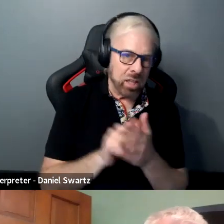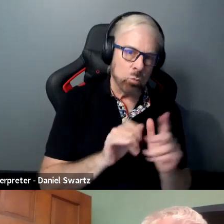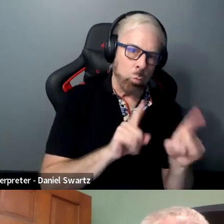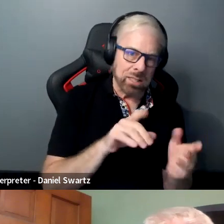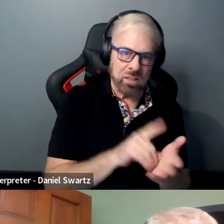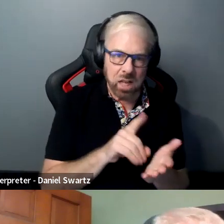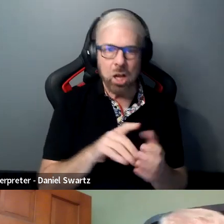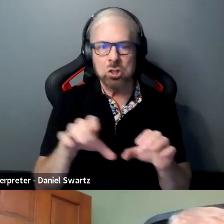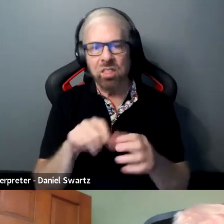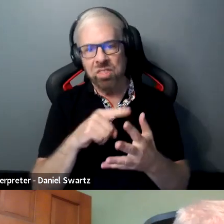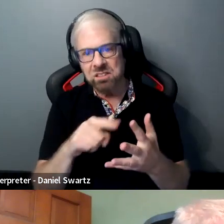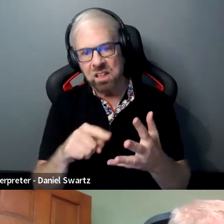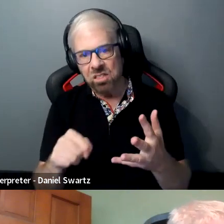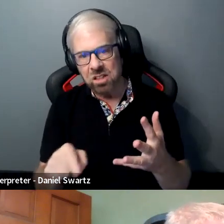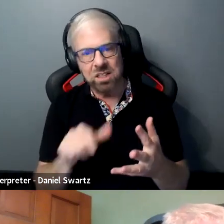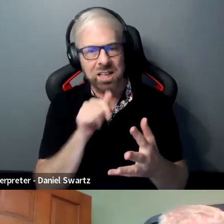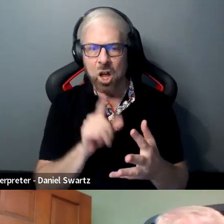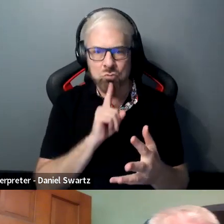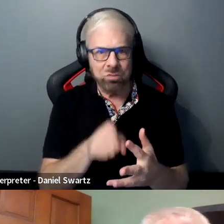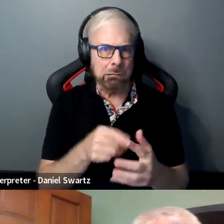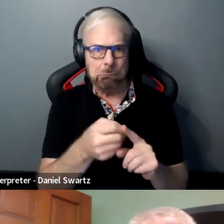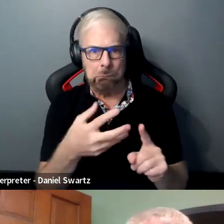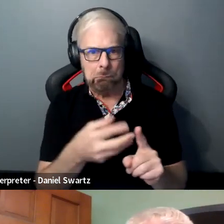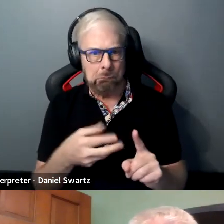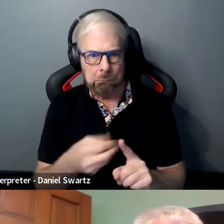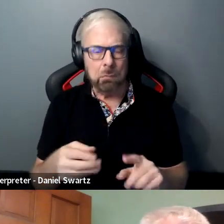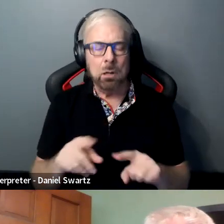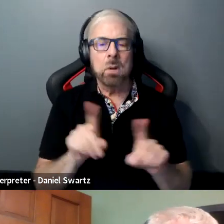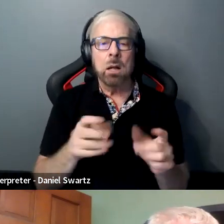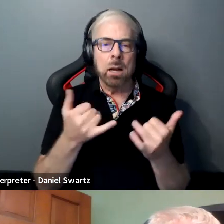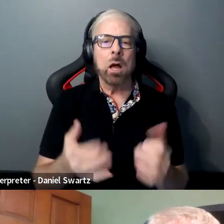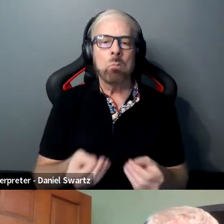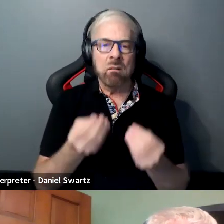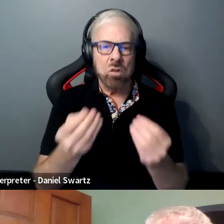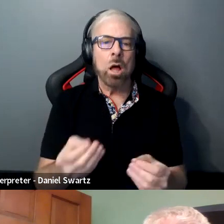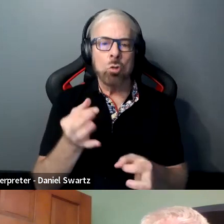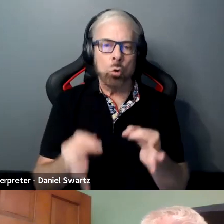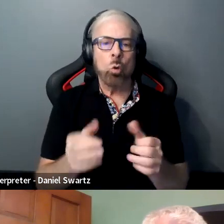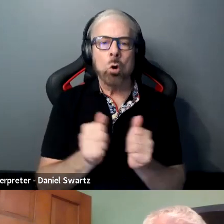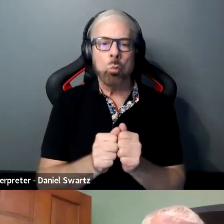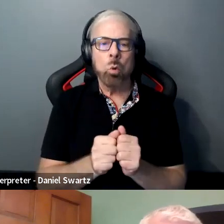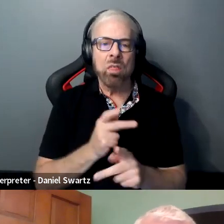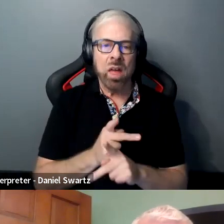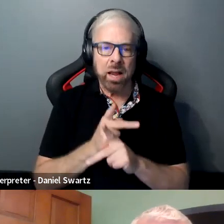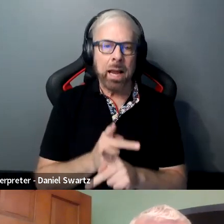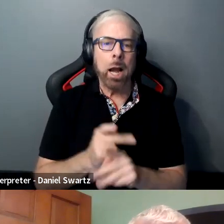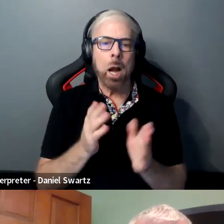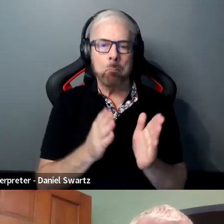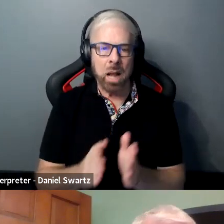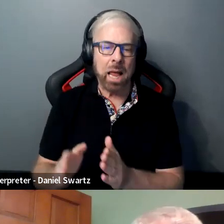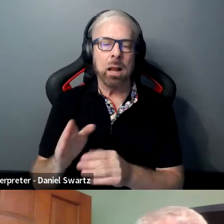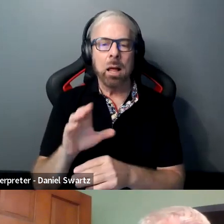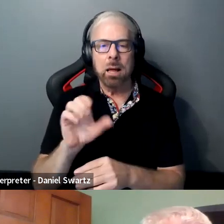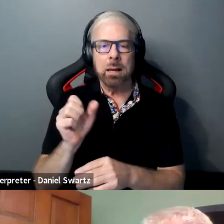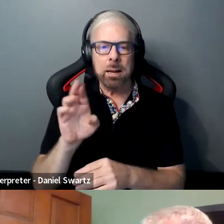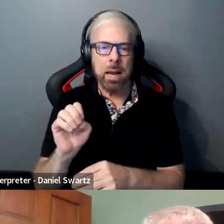wasn't real detailed. So now I provide the court with a care plan. And just note on care plans, as a